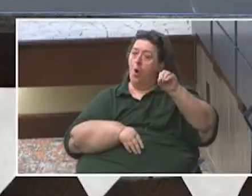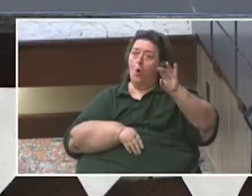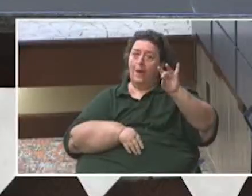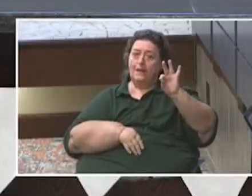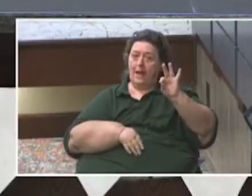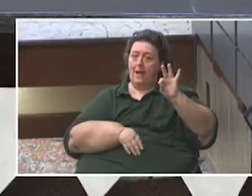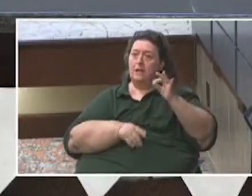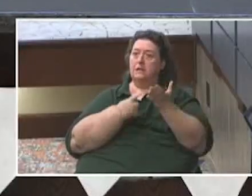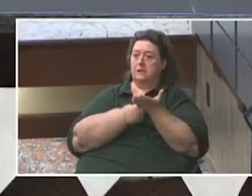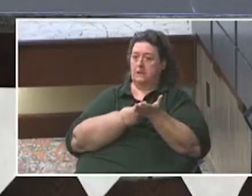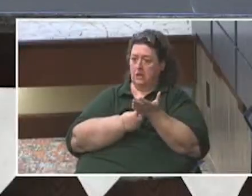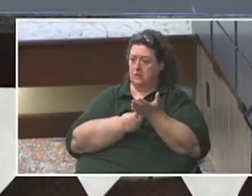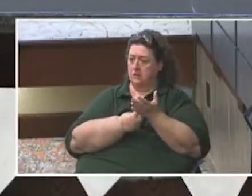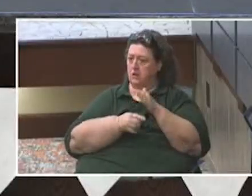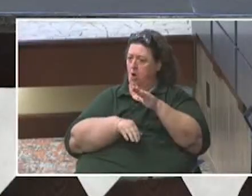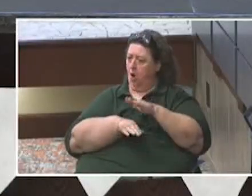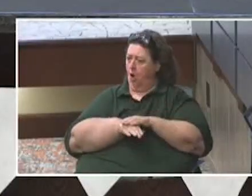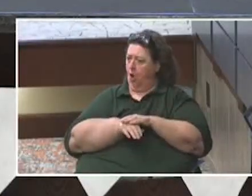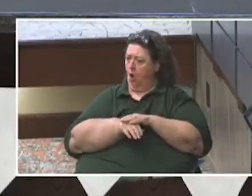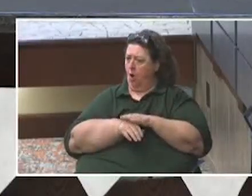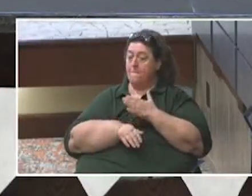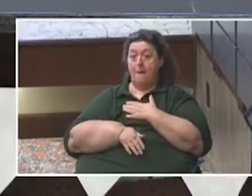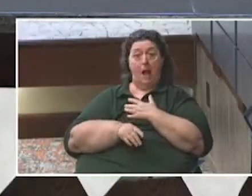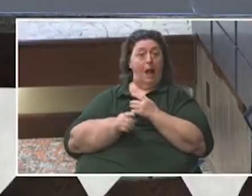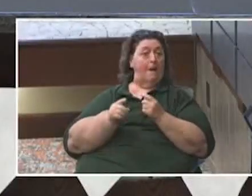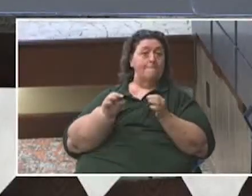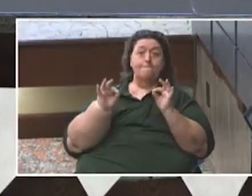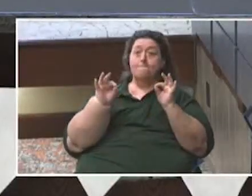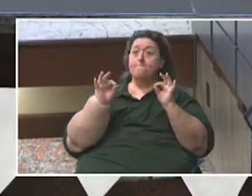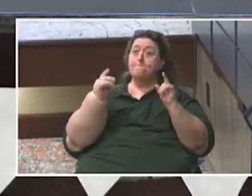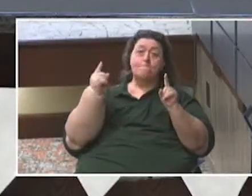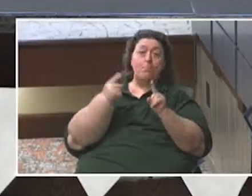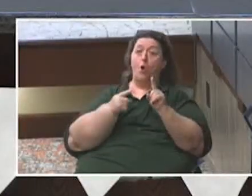2026-089, discussion on the Alice Rodriguez Park. My main question is going to be,